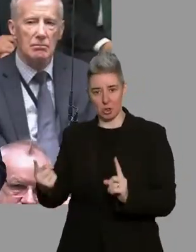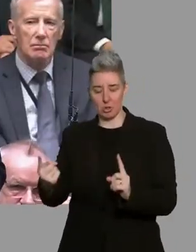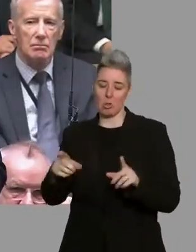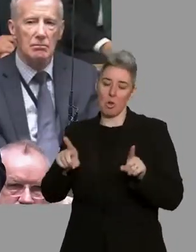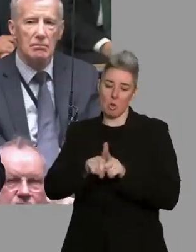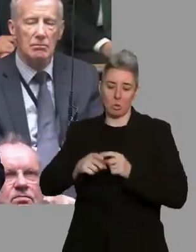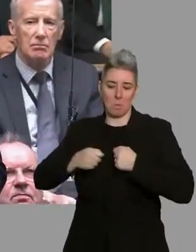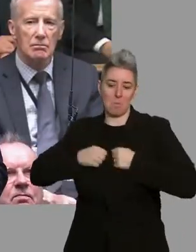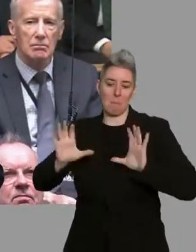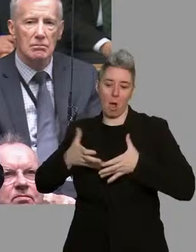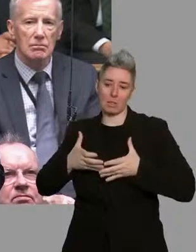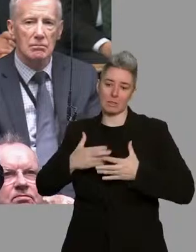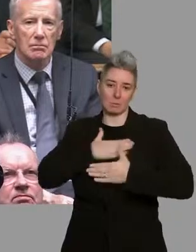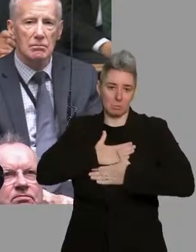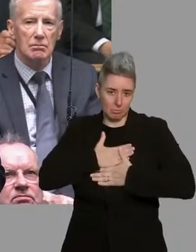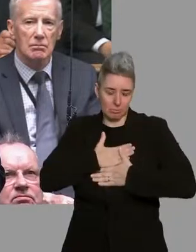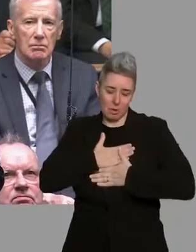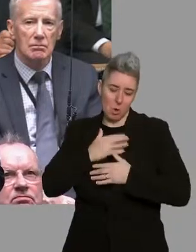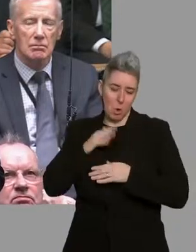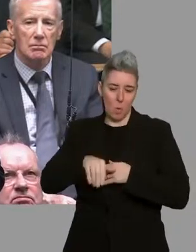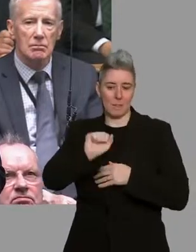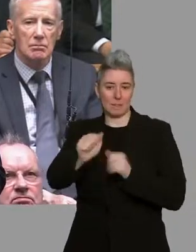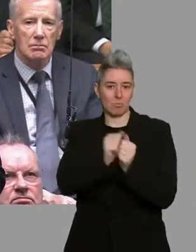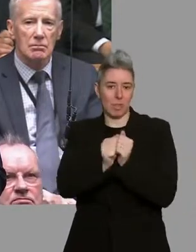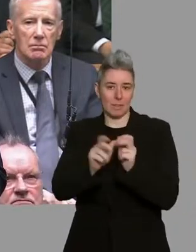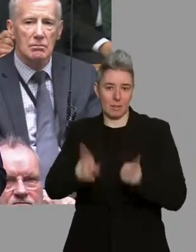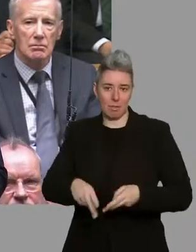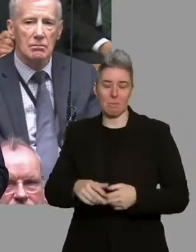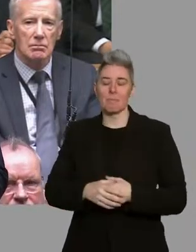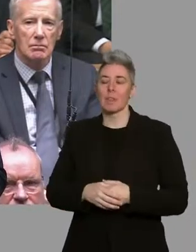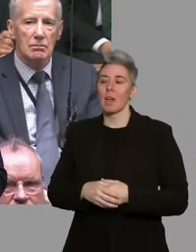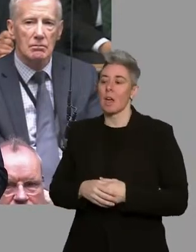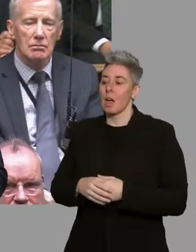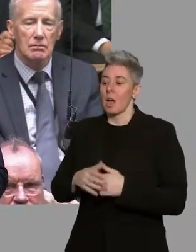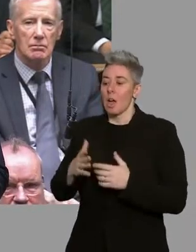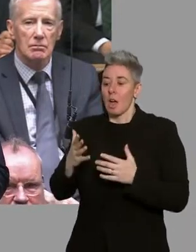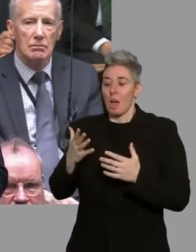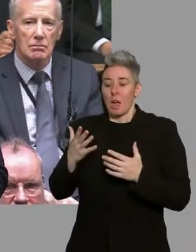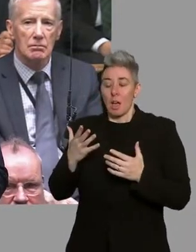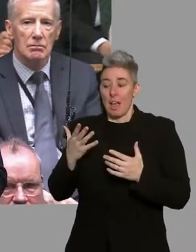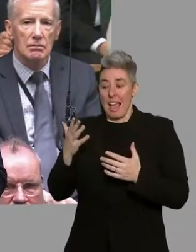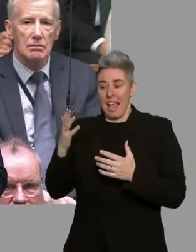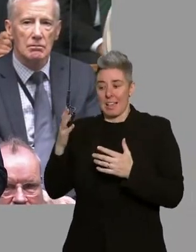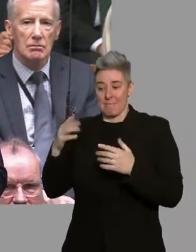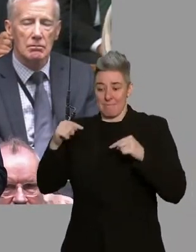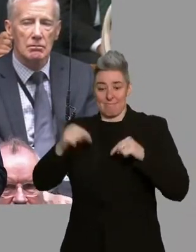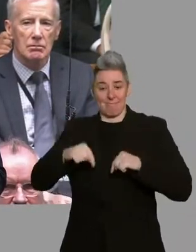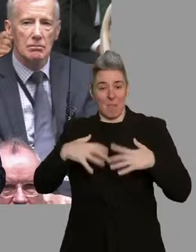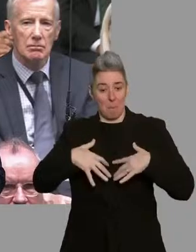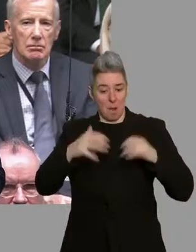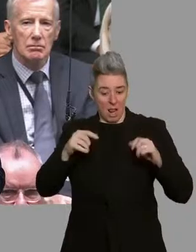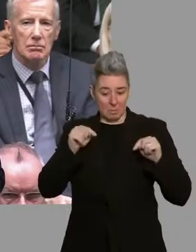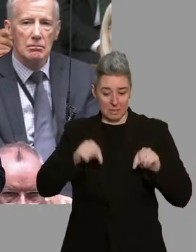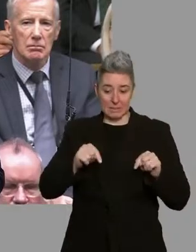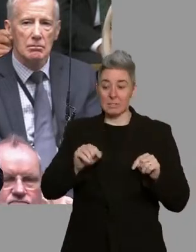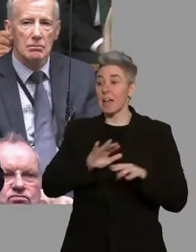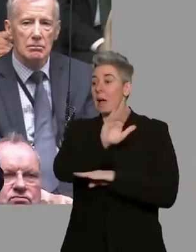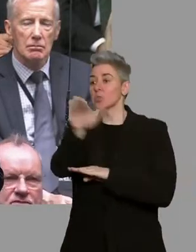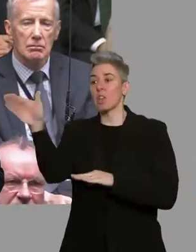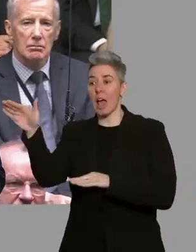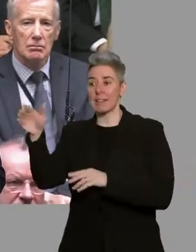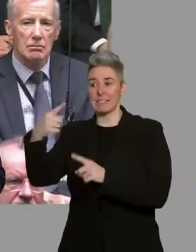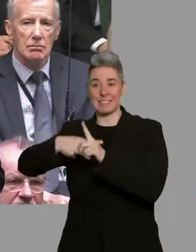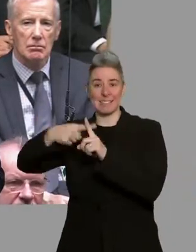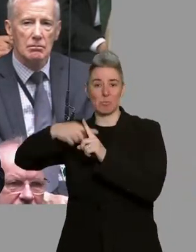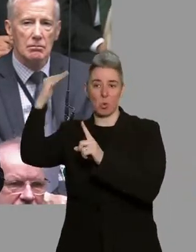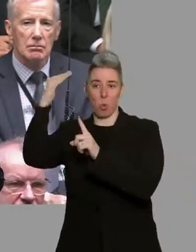Outside of this place, temperatures continue to plummet. Energy bills continue to